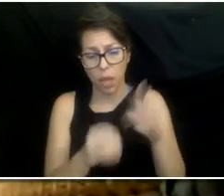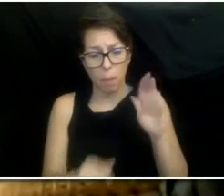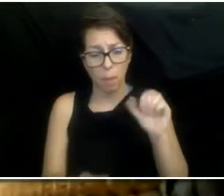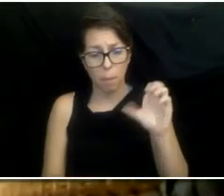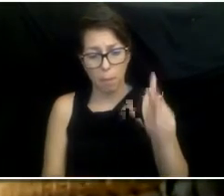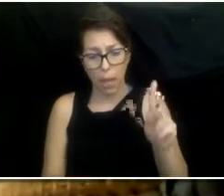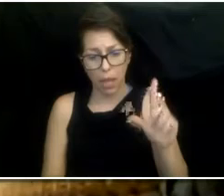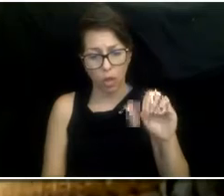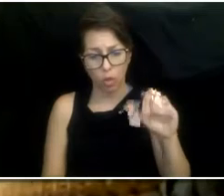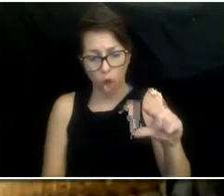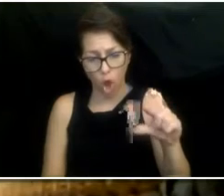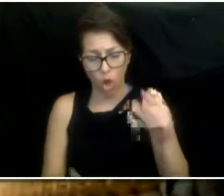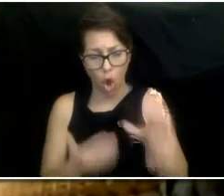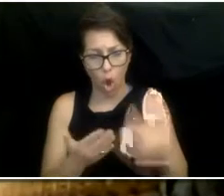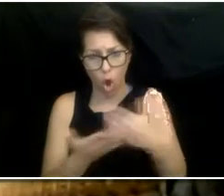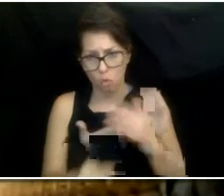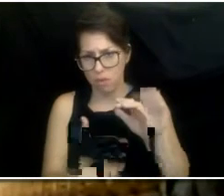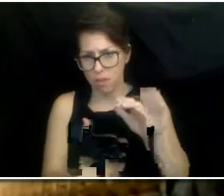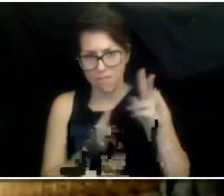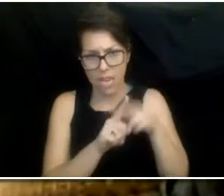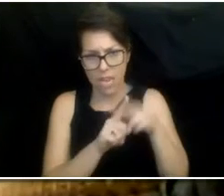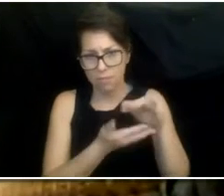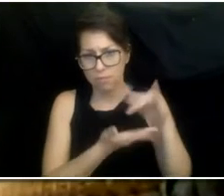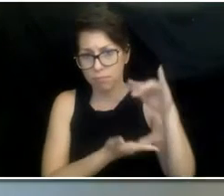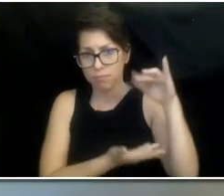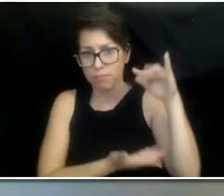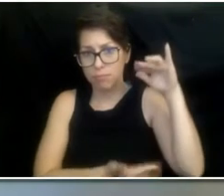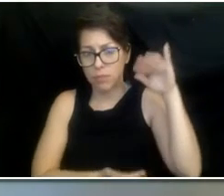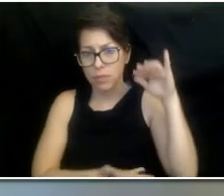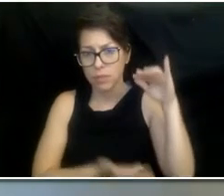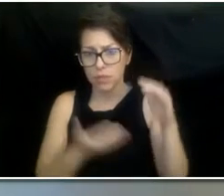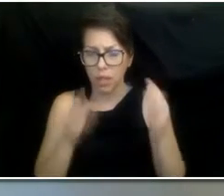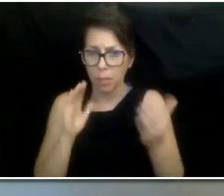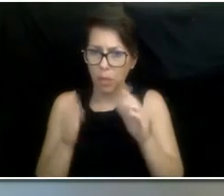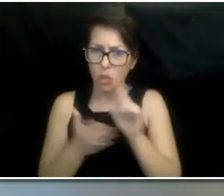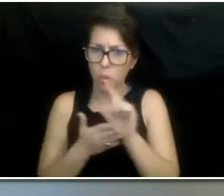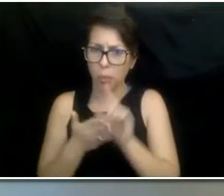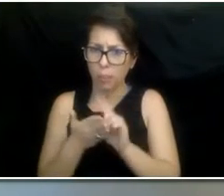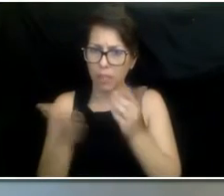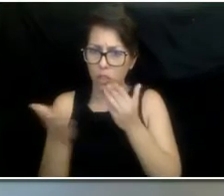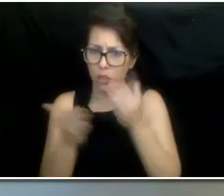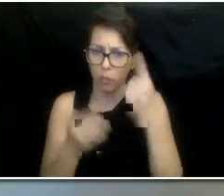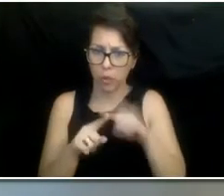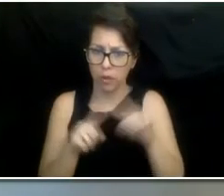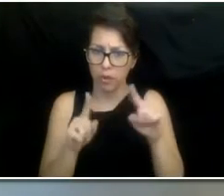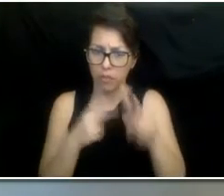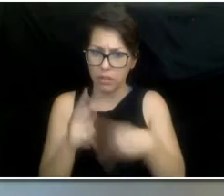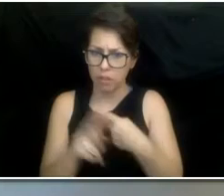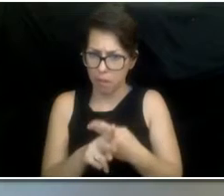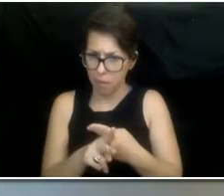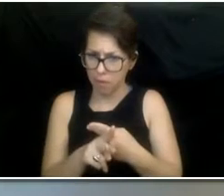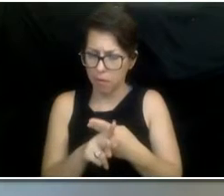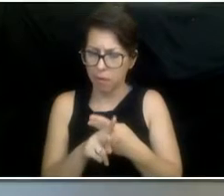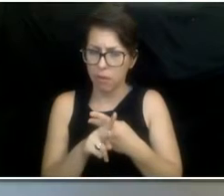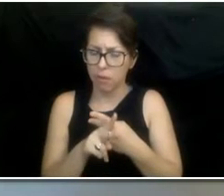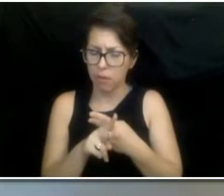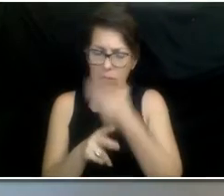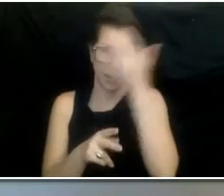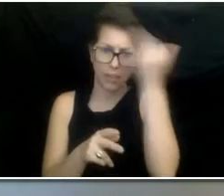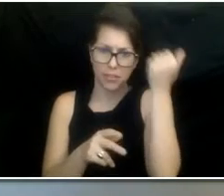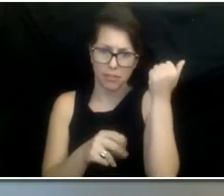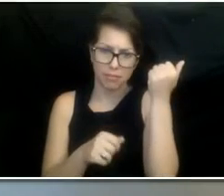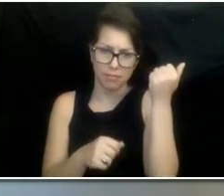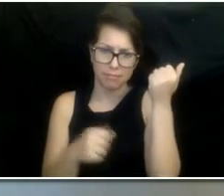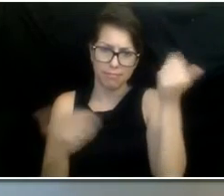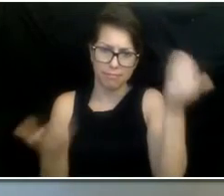on on people and families yes I I would say yes I I don't think we're going to get at least in the family